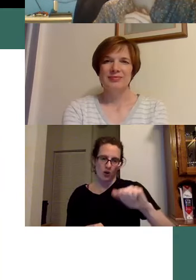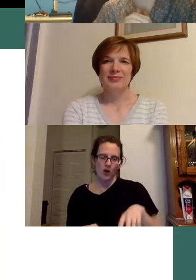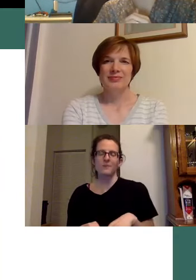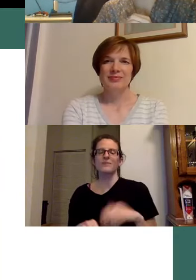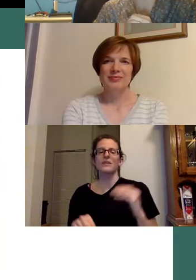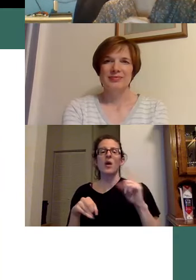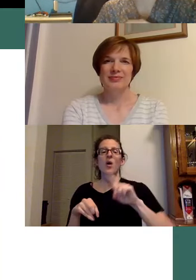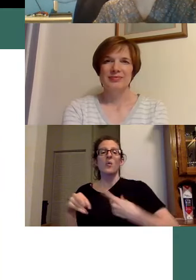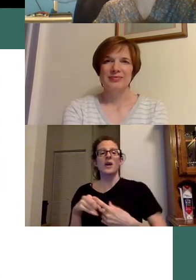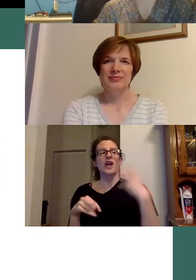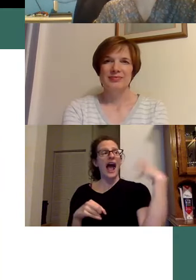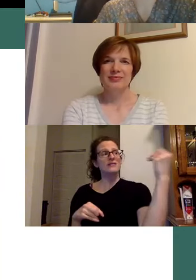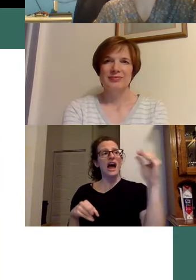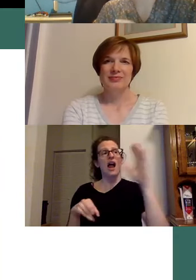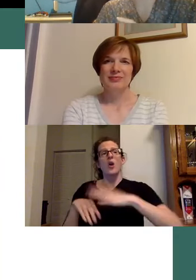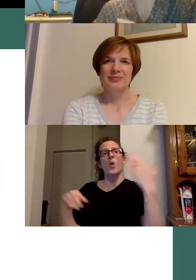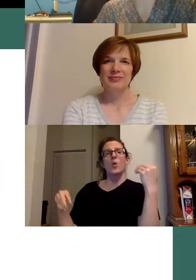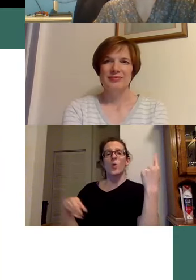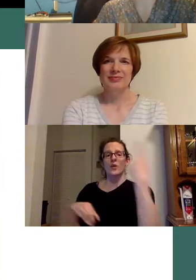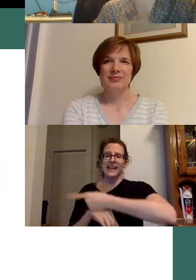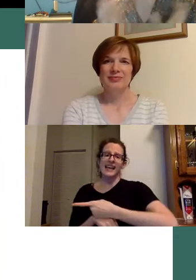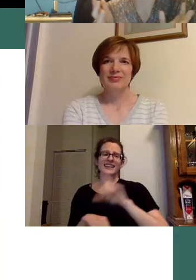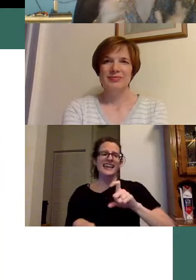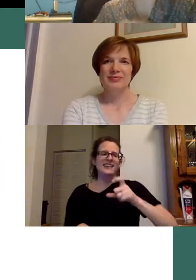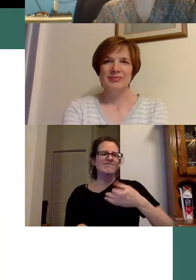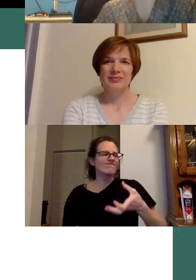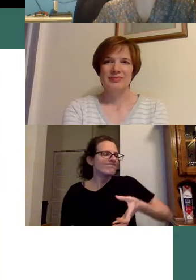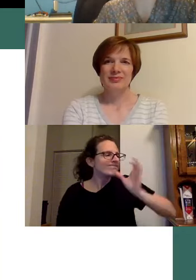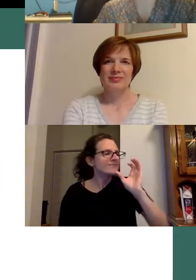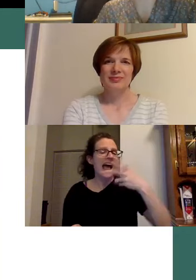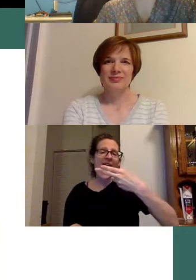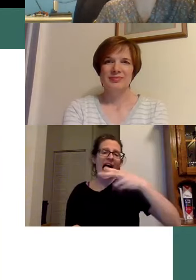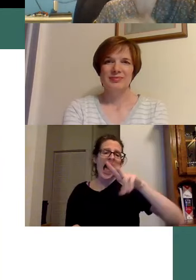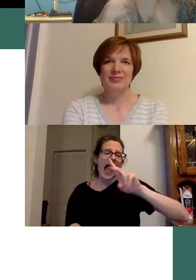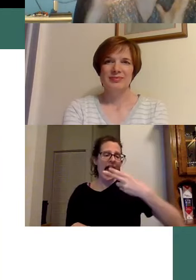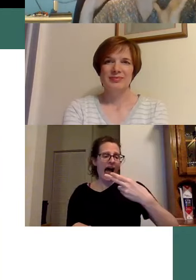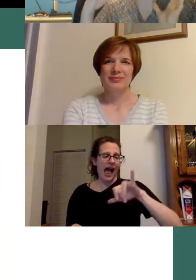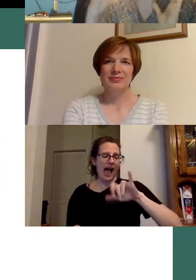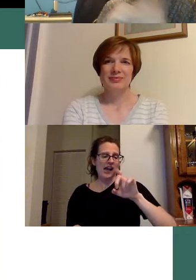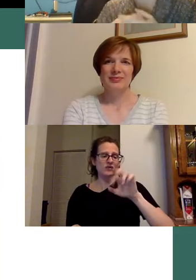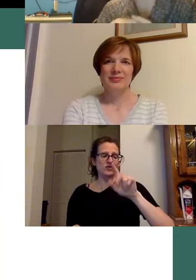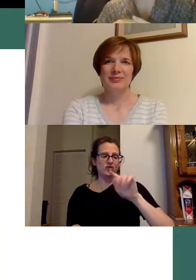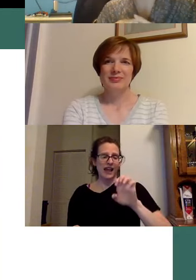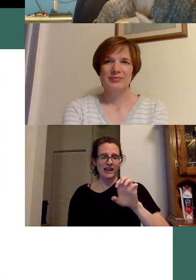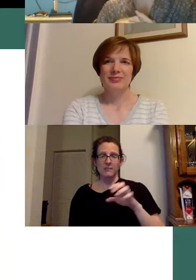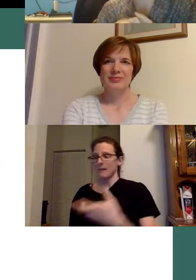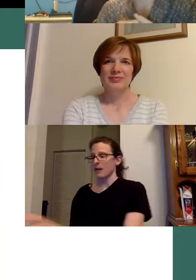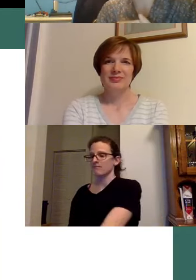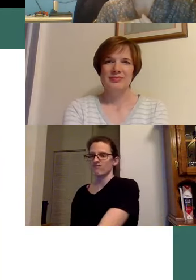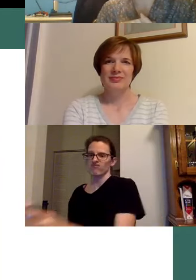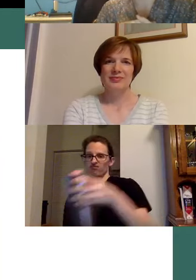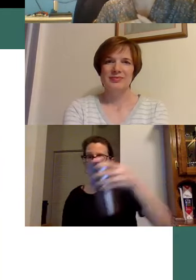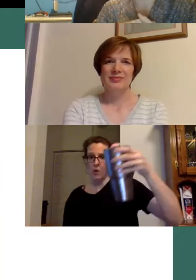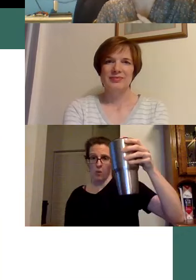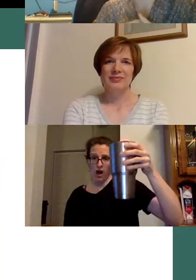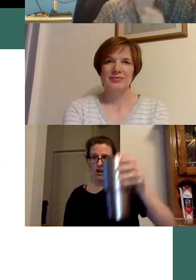on a cool day and you need to keep your hydration up, one drop of peppermint and a big thing of water will